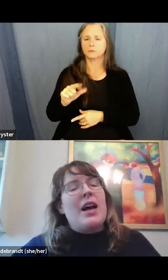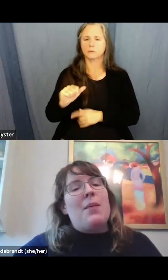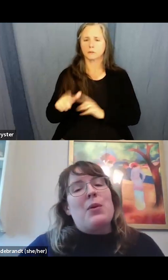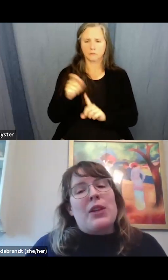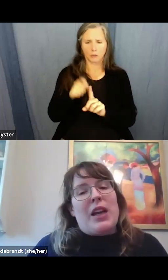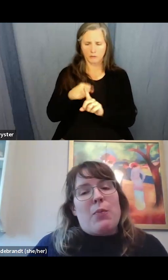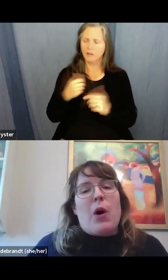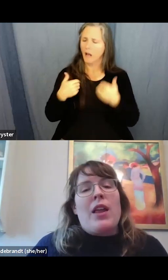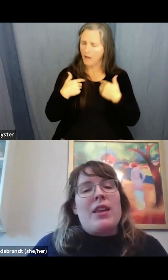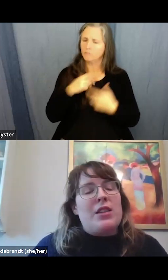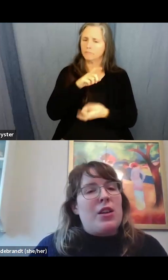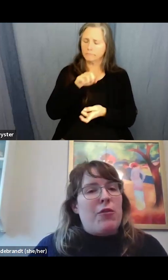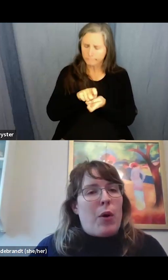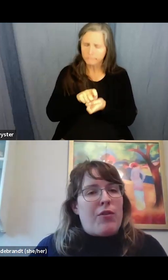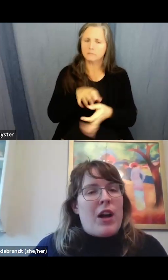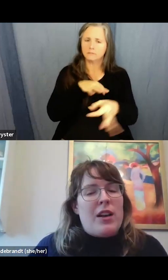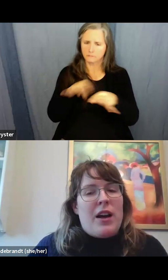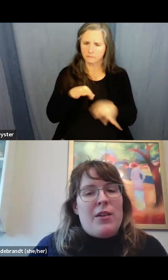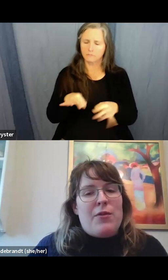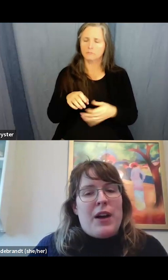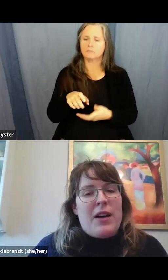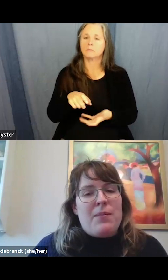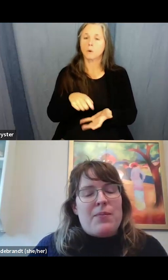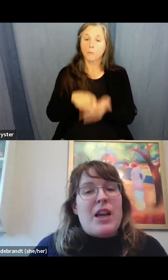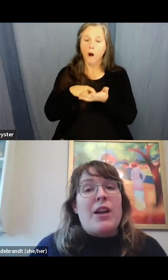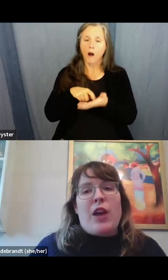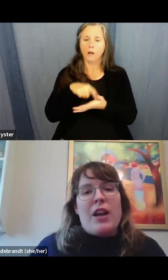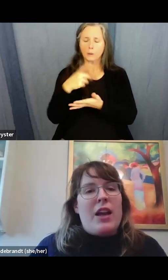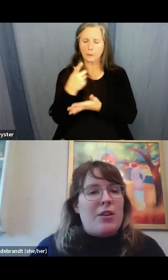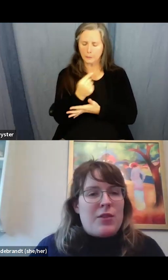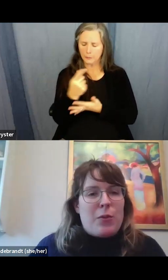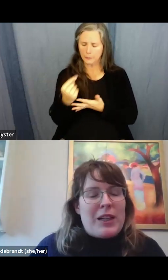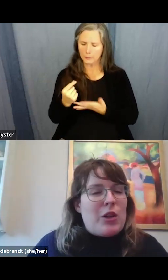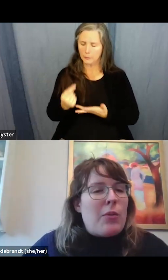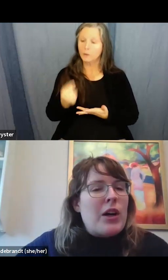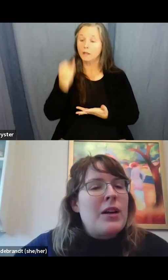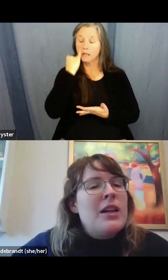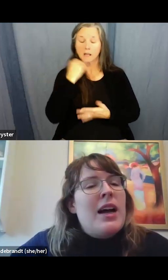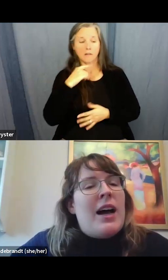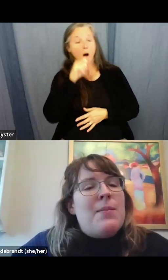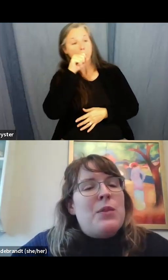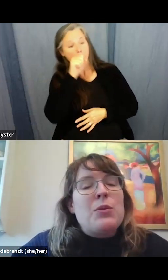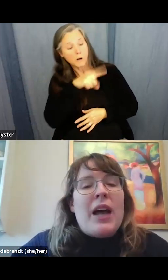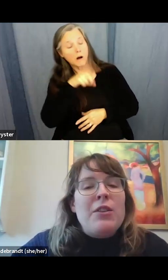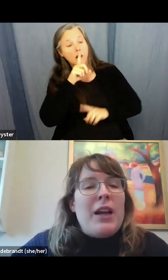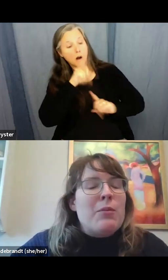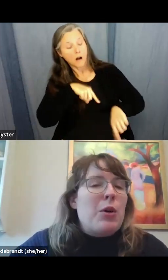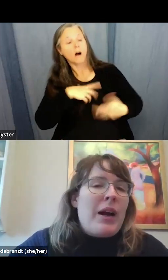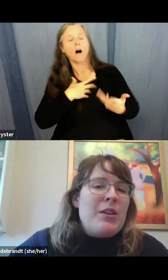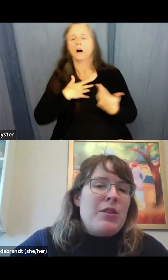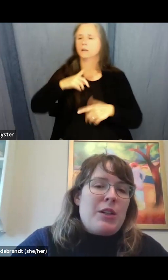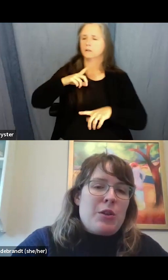families that really have brought this to the forefront of Title IX and our civil rights law work. So Title